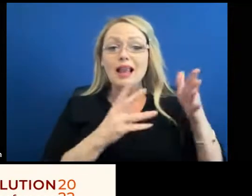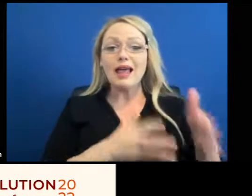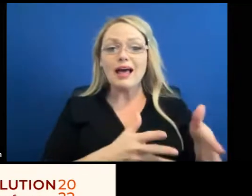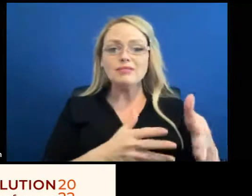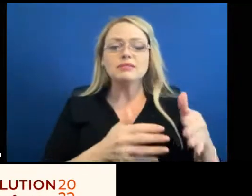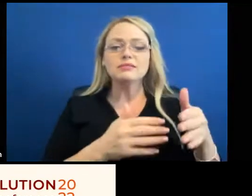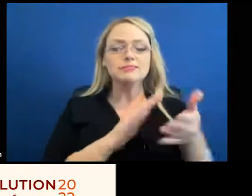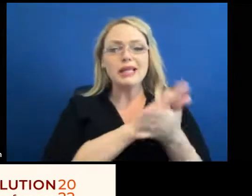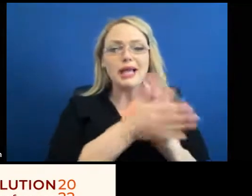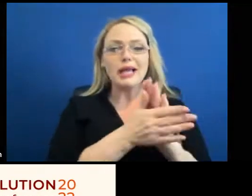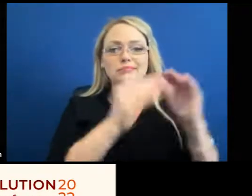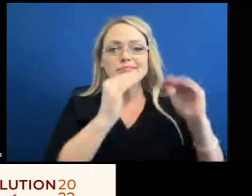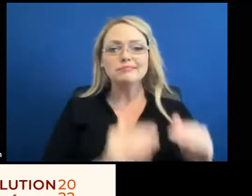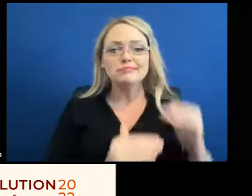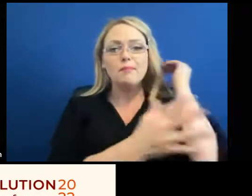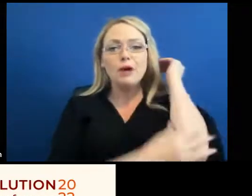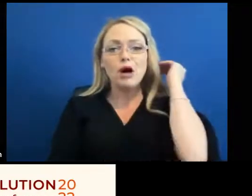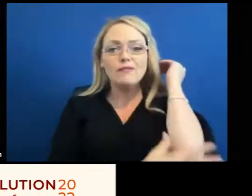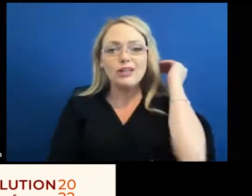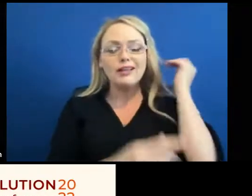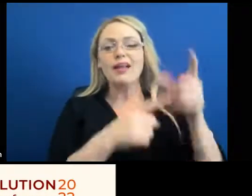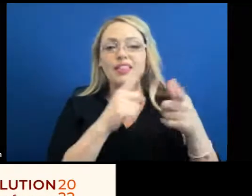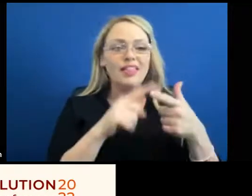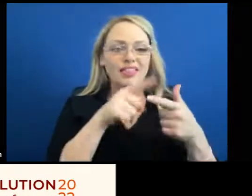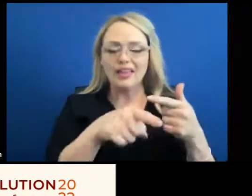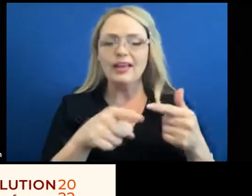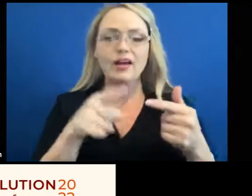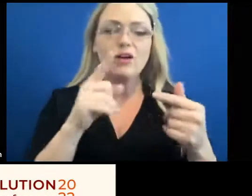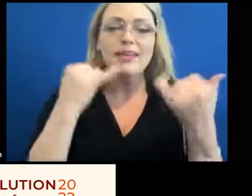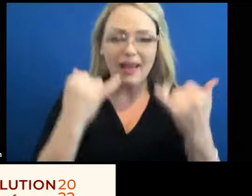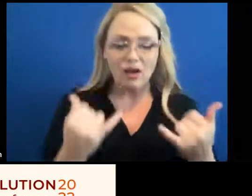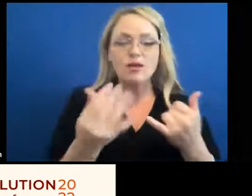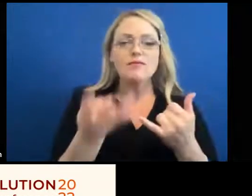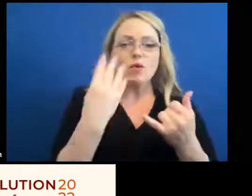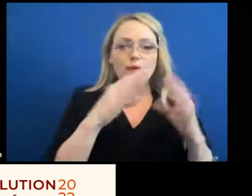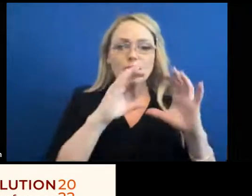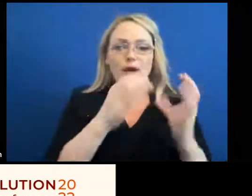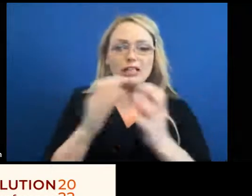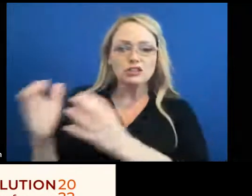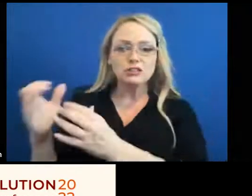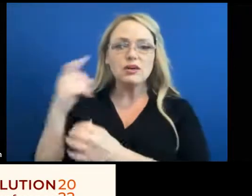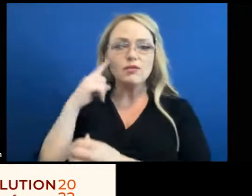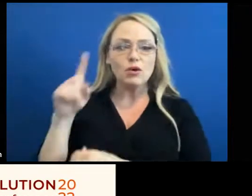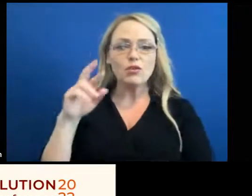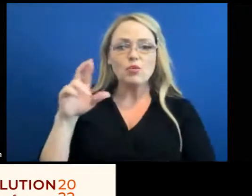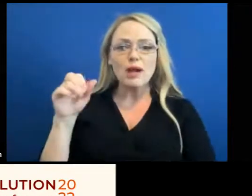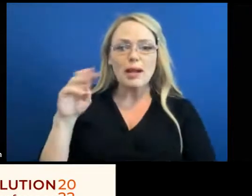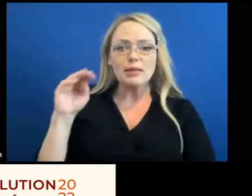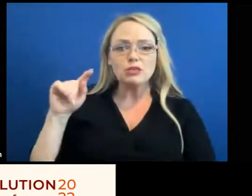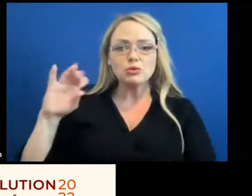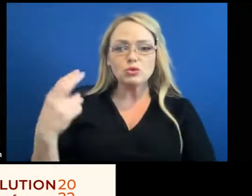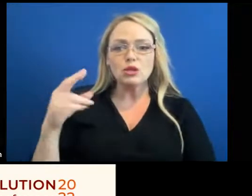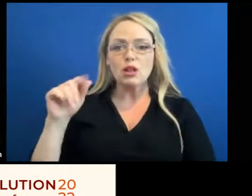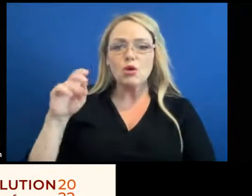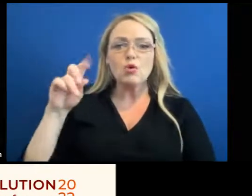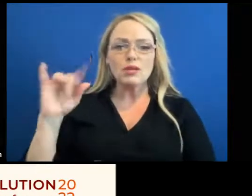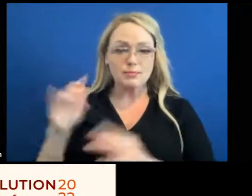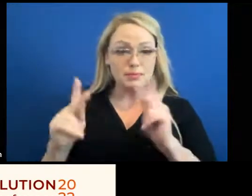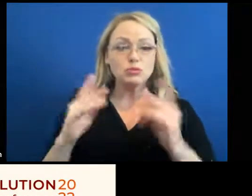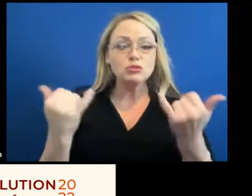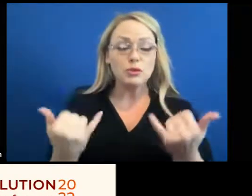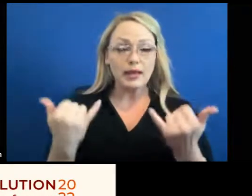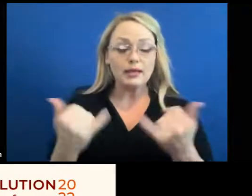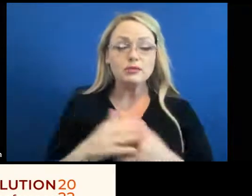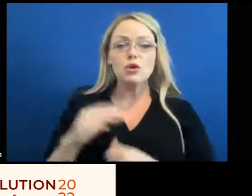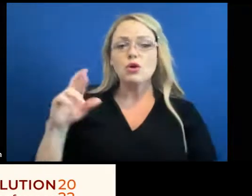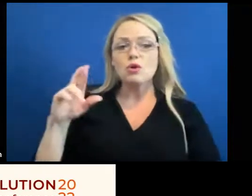resulting in one surviving lineage that comprises the four branches of the Ramaytush Ohlone peoples today. Today, the